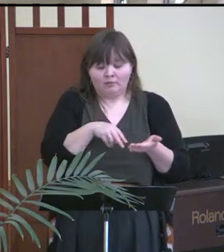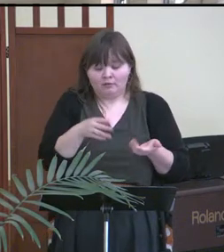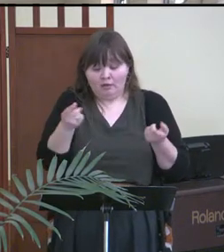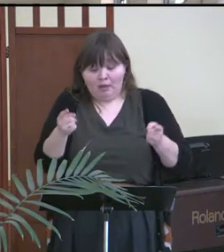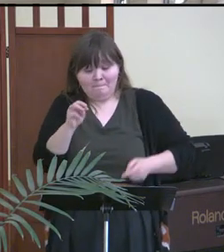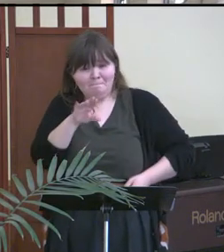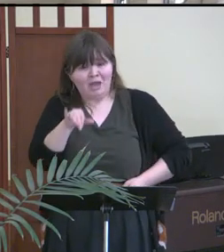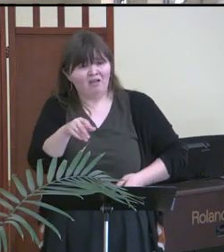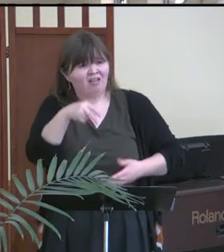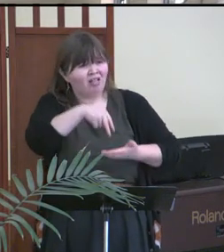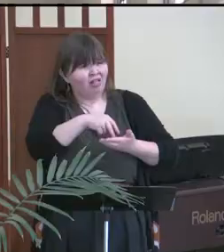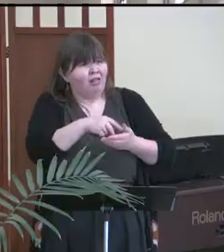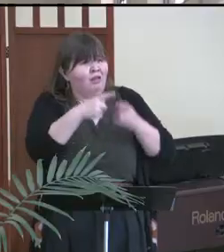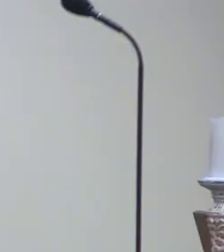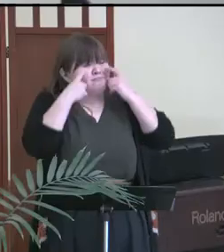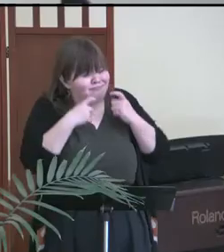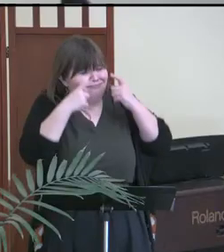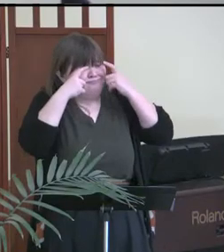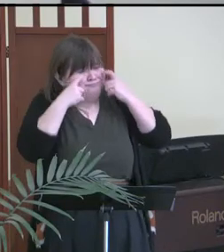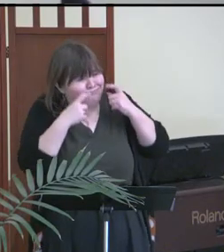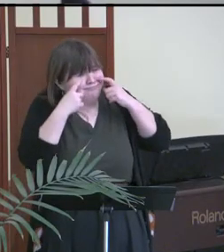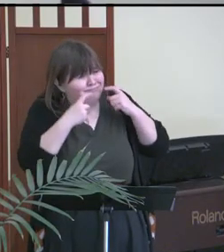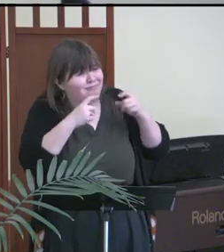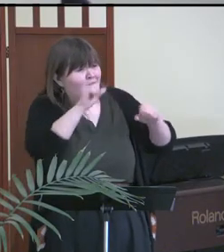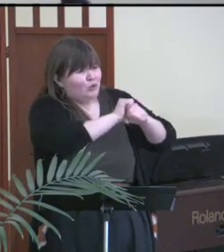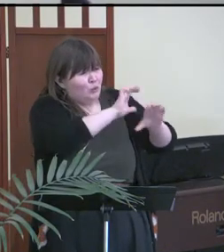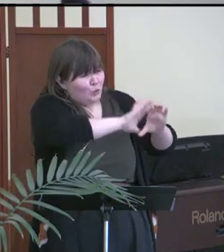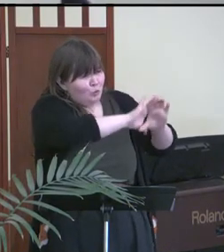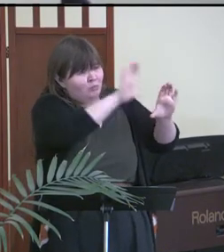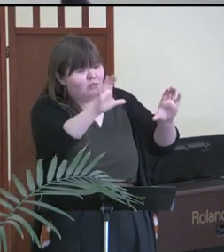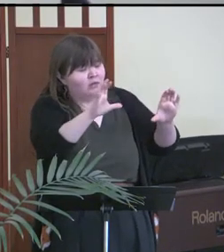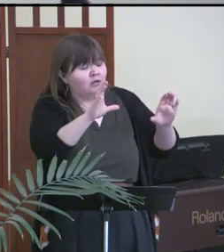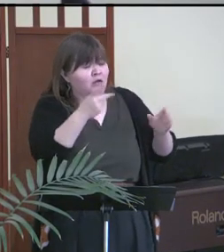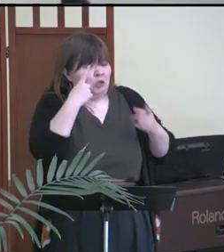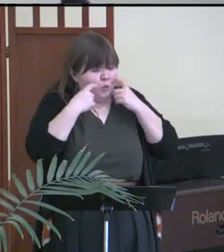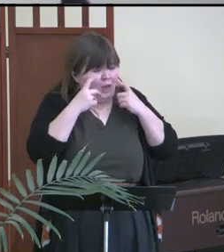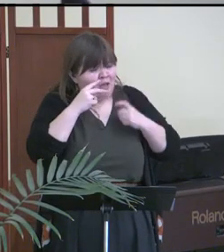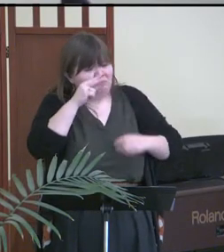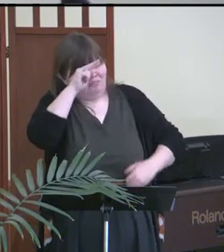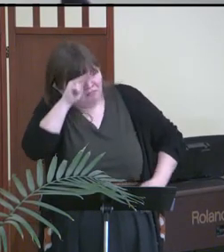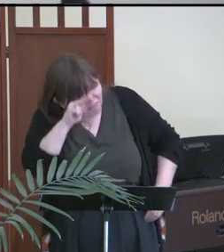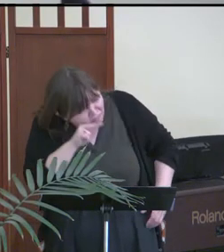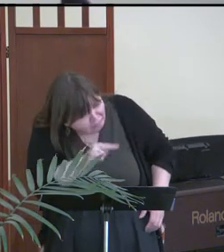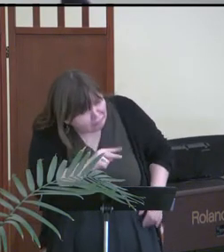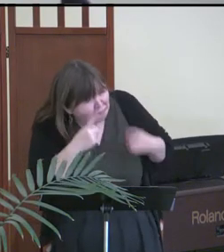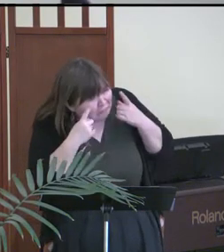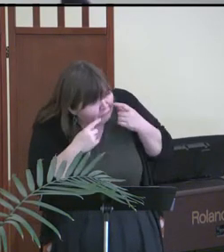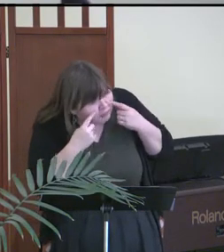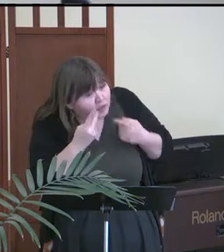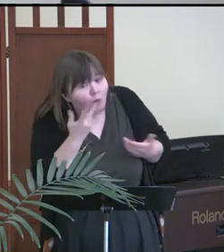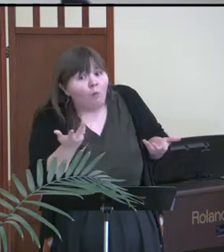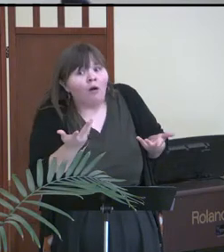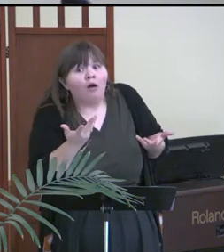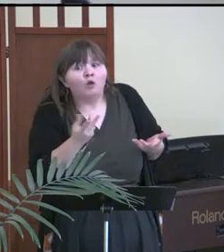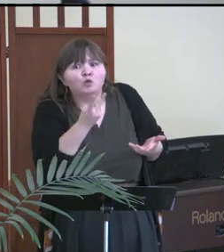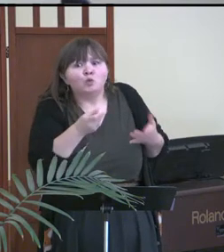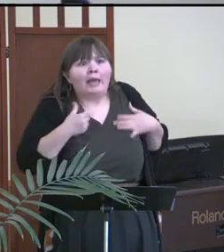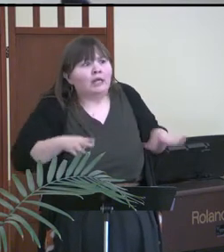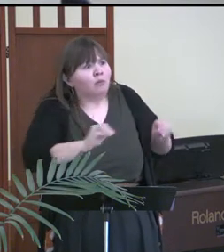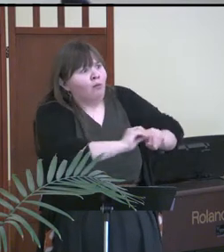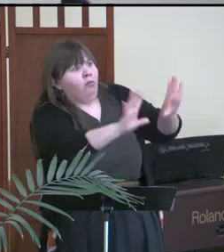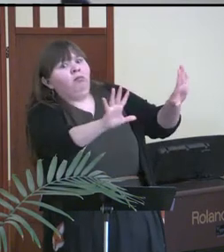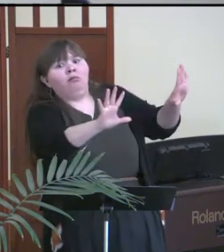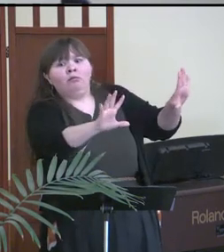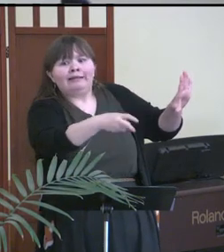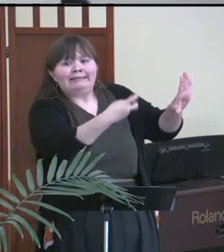stood weeping outside the tomb. As she wept, she bent over to look into the tomb, and she saw two angels in white sitting